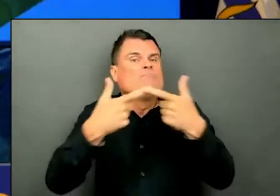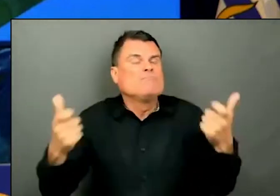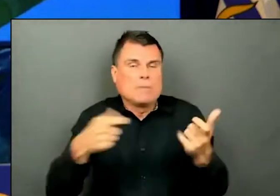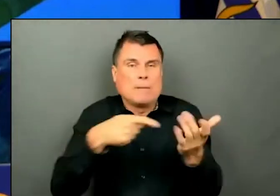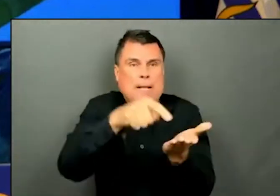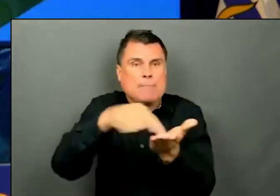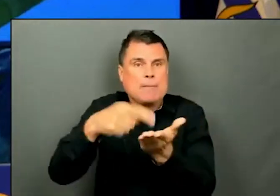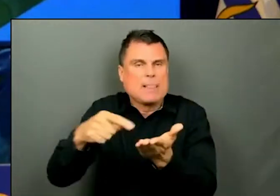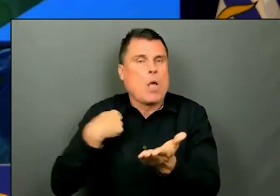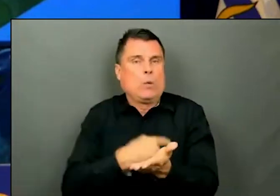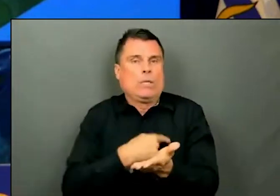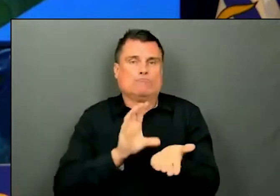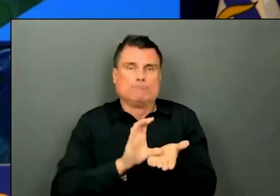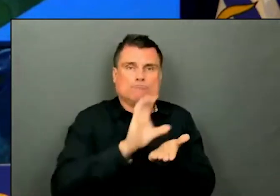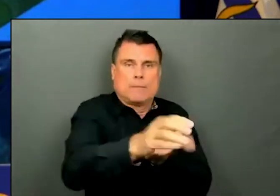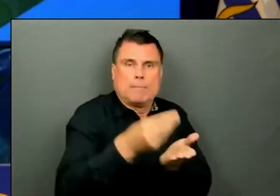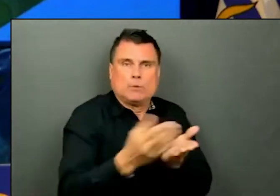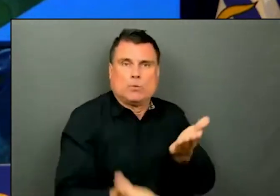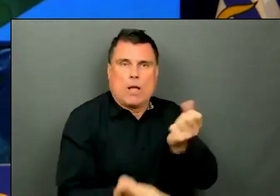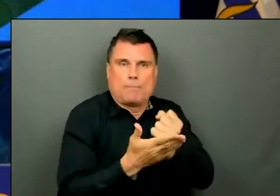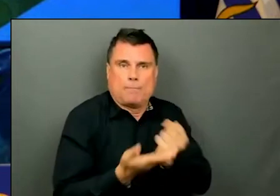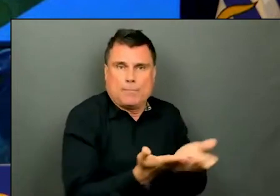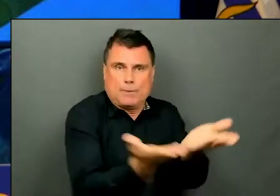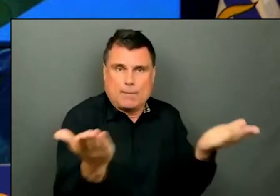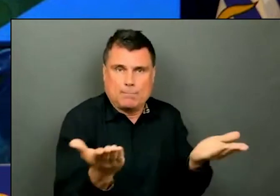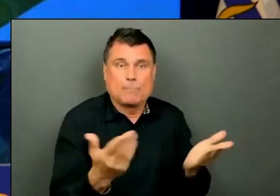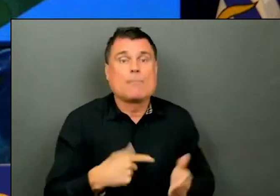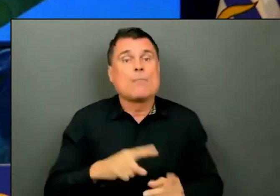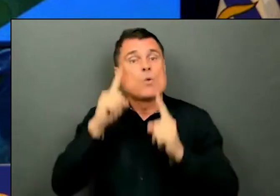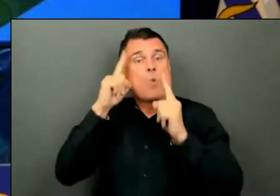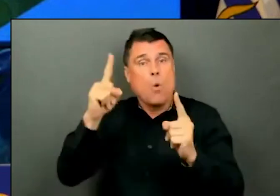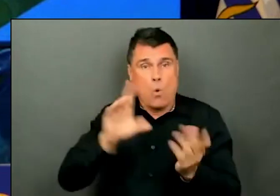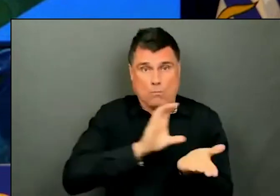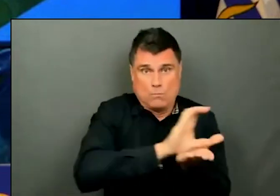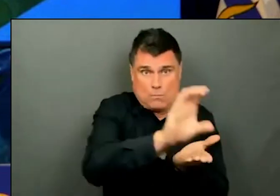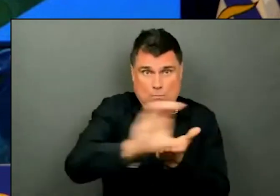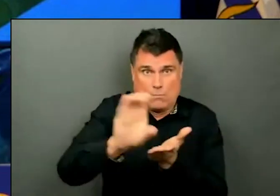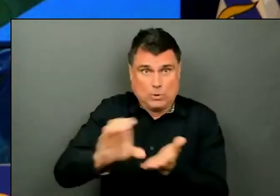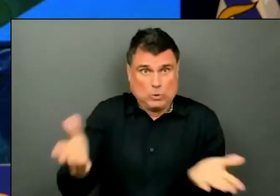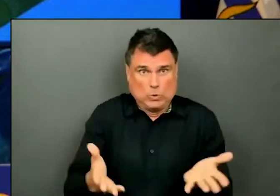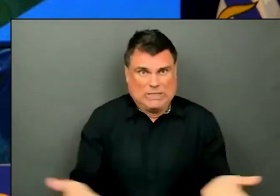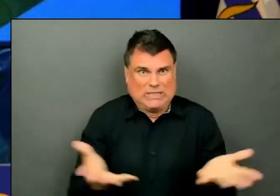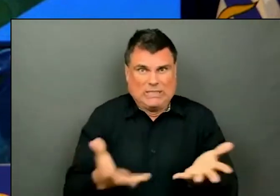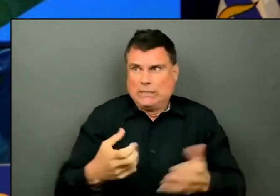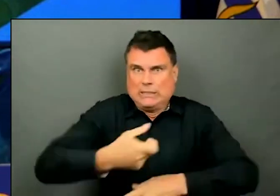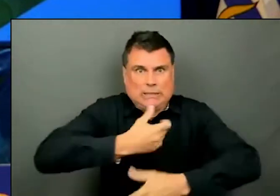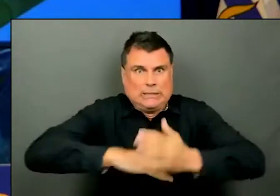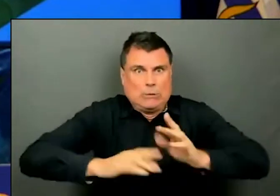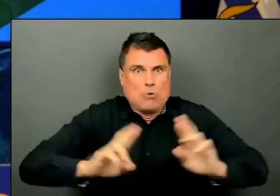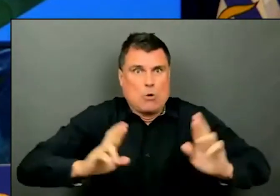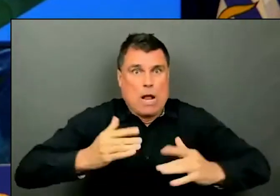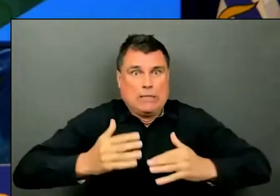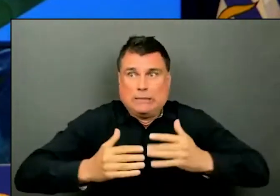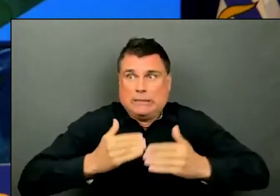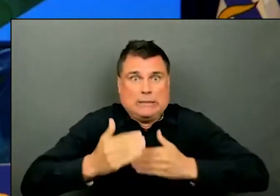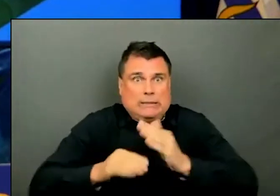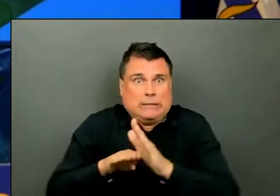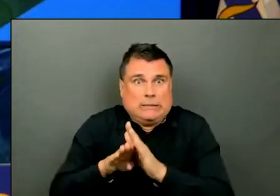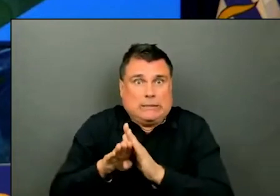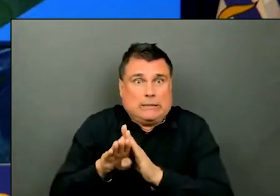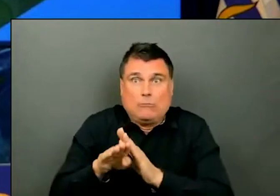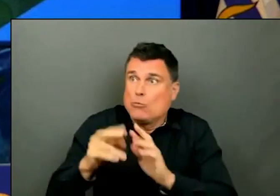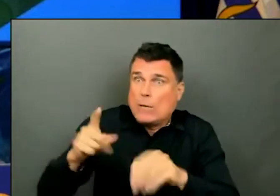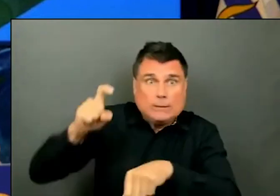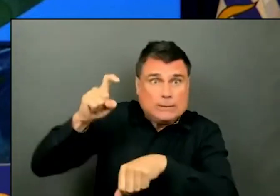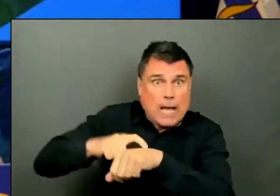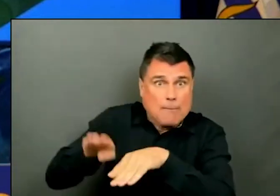goal of making it easier to restart and ramp up operations when it's safe to do so. There's more to do to support tourism,